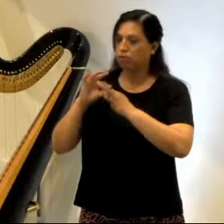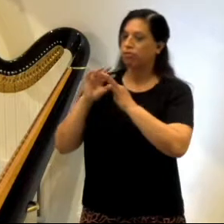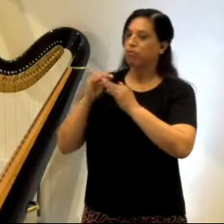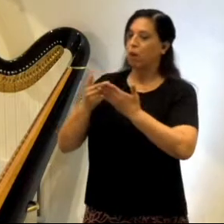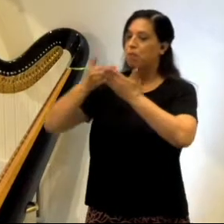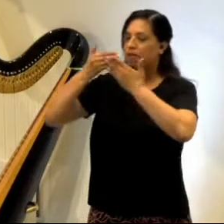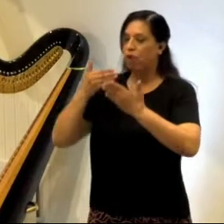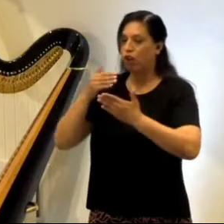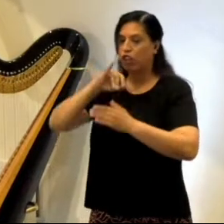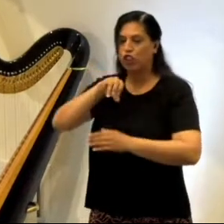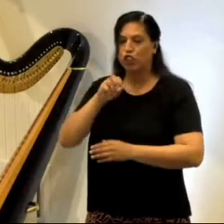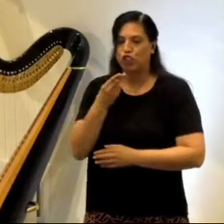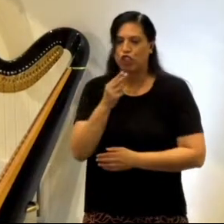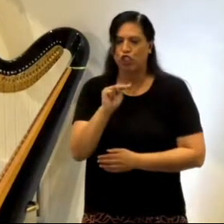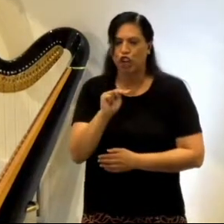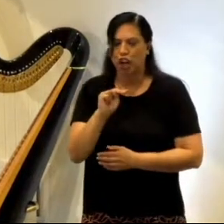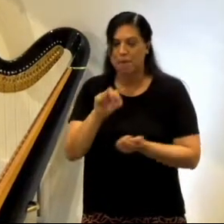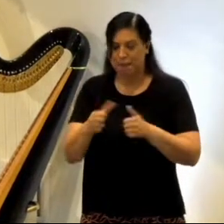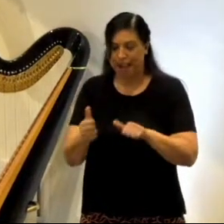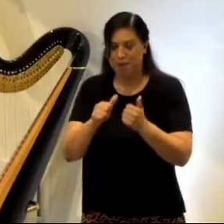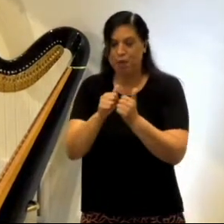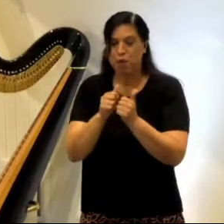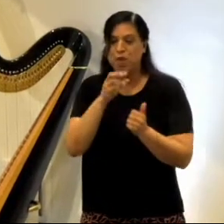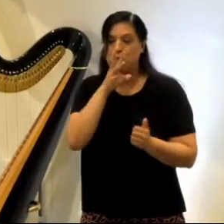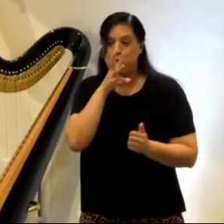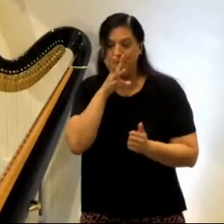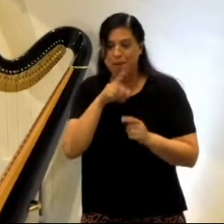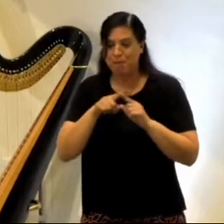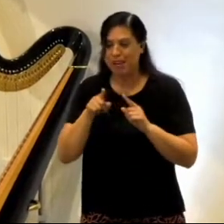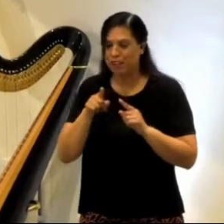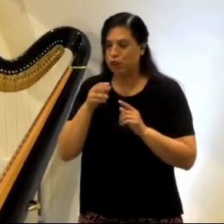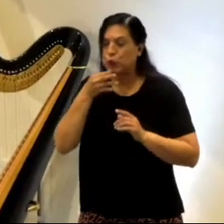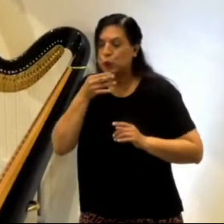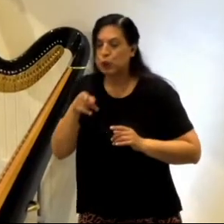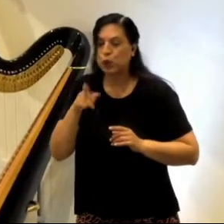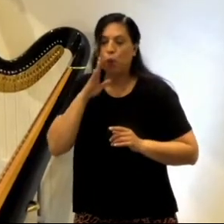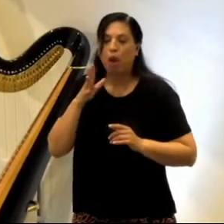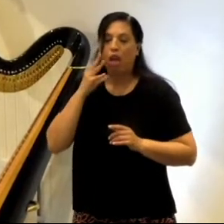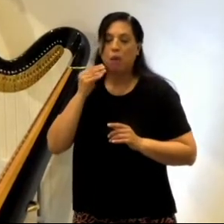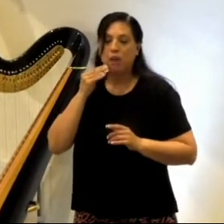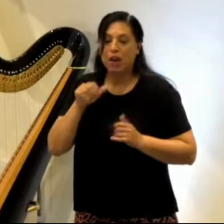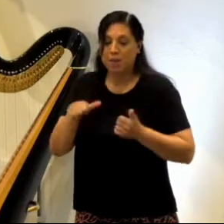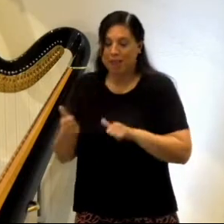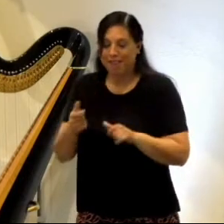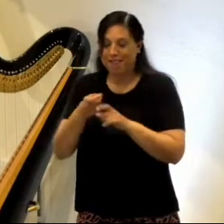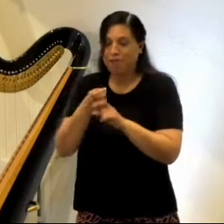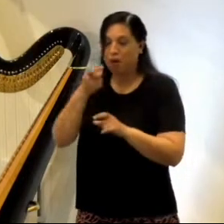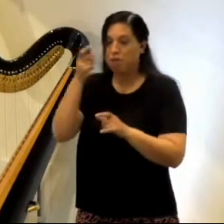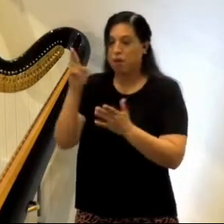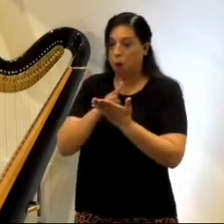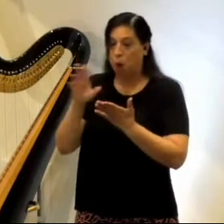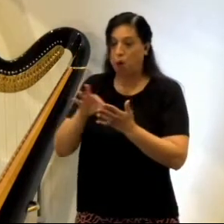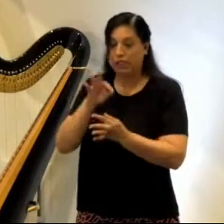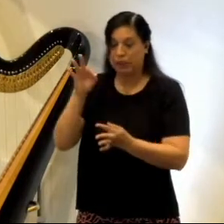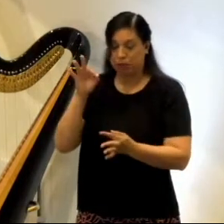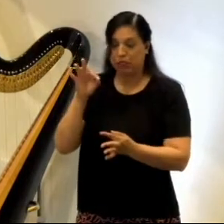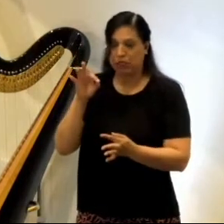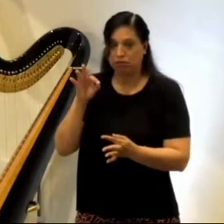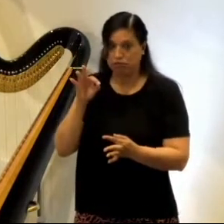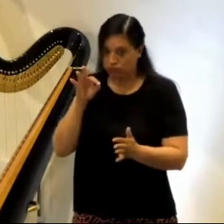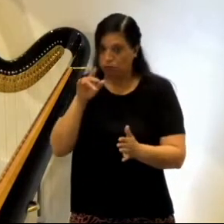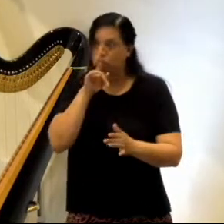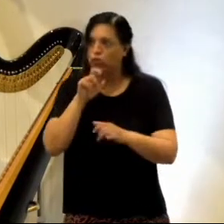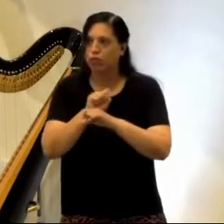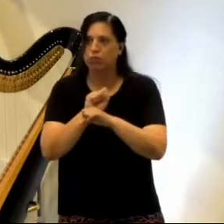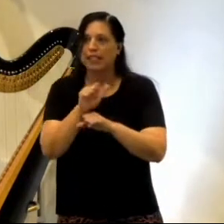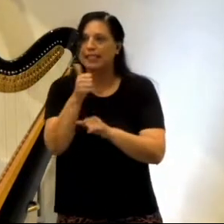John baptized with water, but in a few days you will be baptized with the Holy Spirit." Sure enough, 10 days later, that's